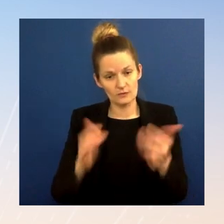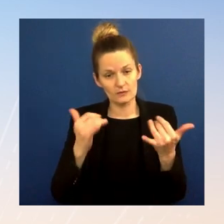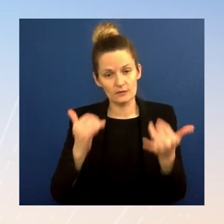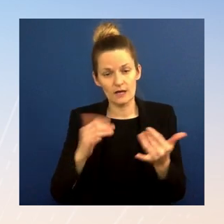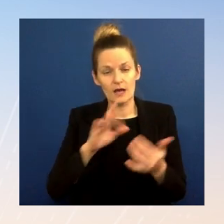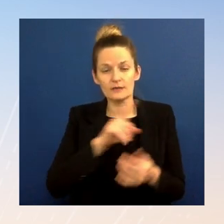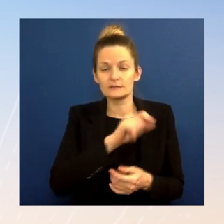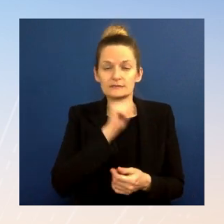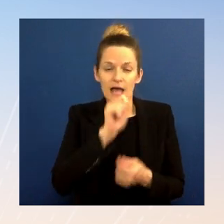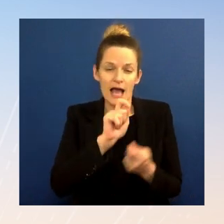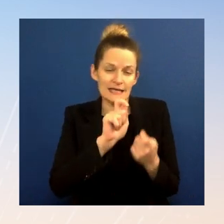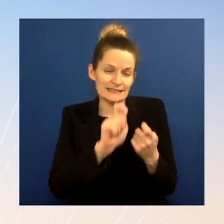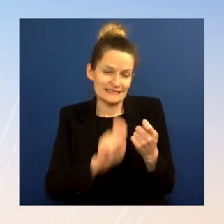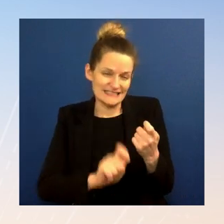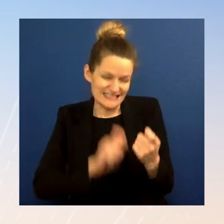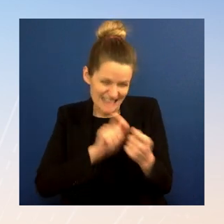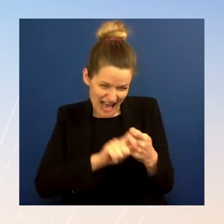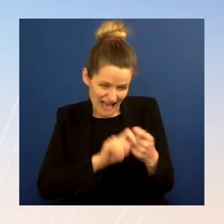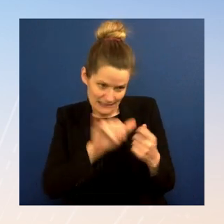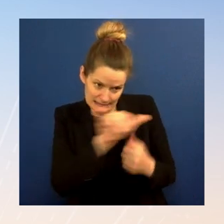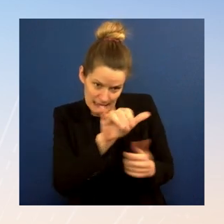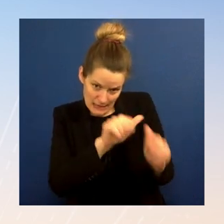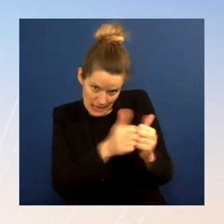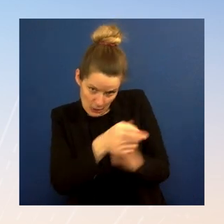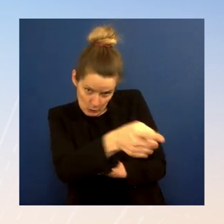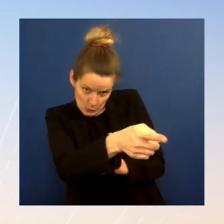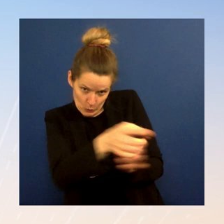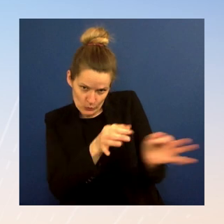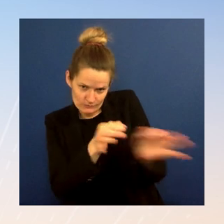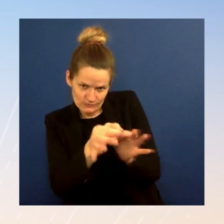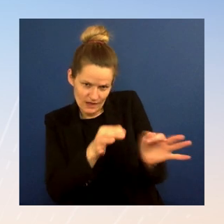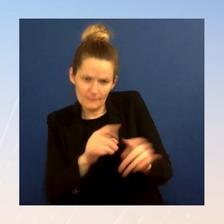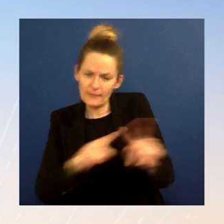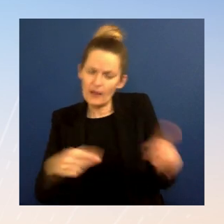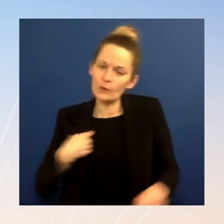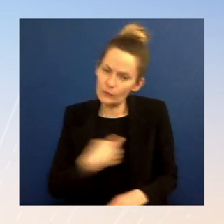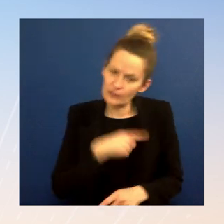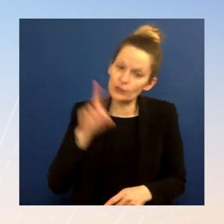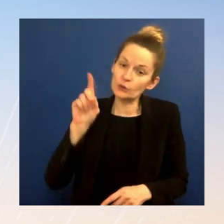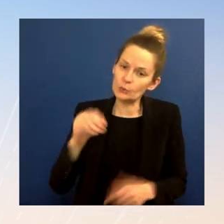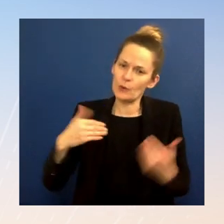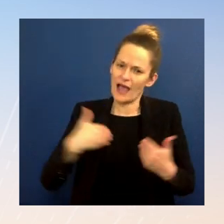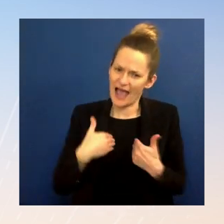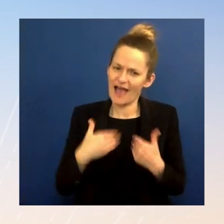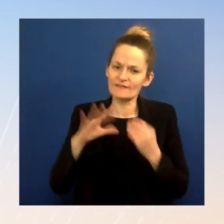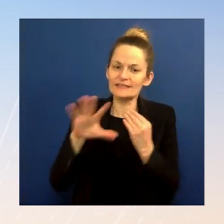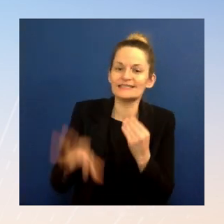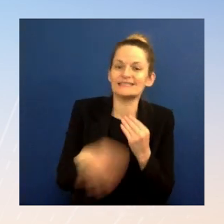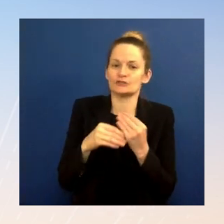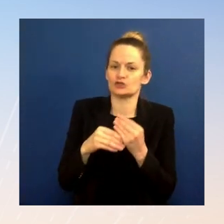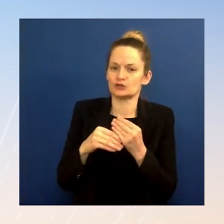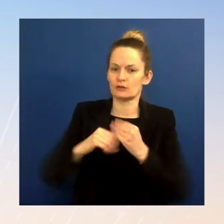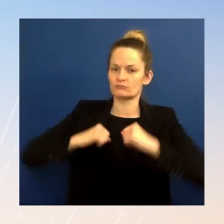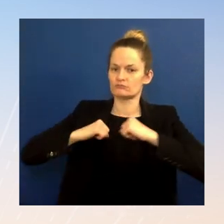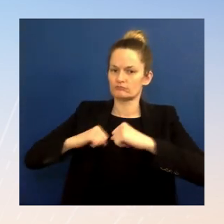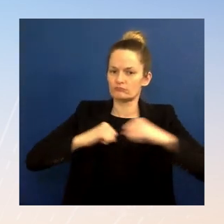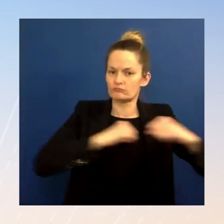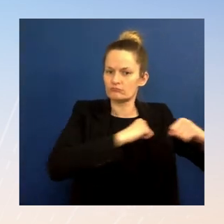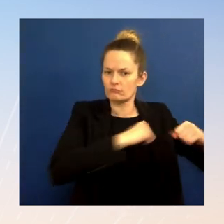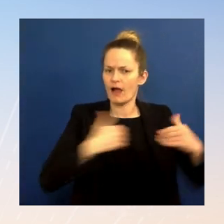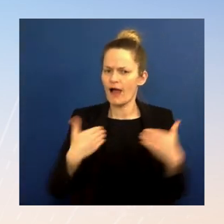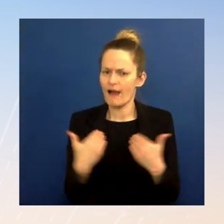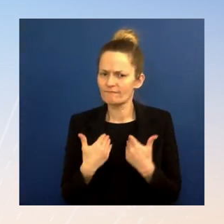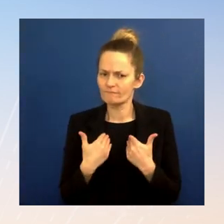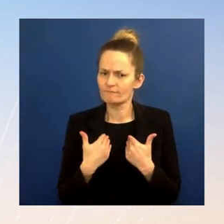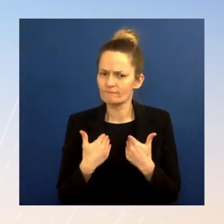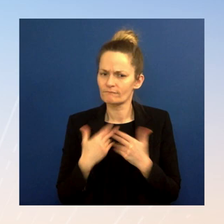would say we do take extra precautions, including individuals who are around the president being tested. That goes over and